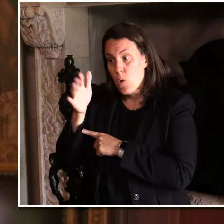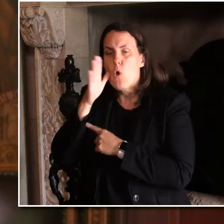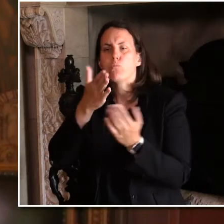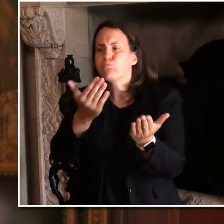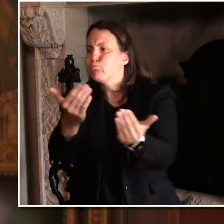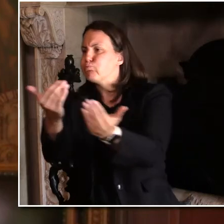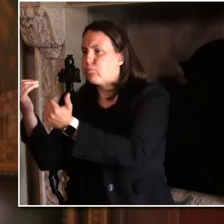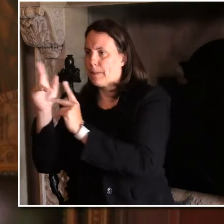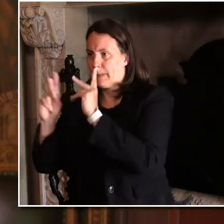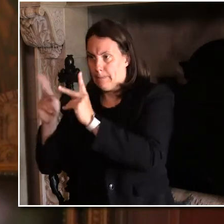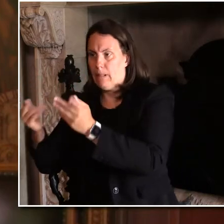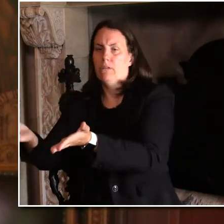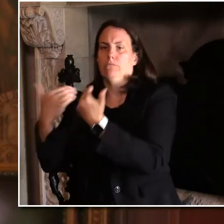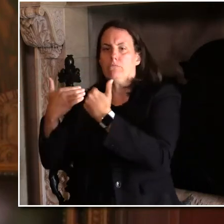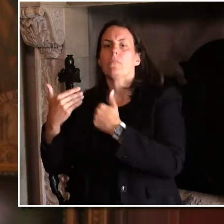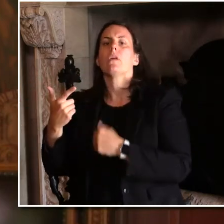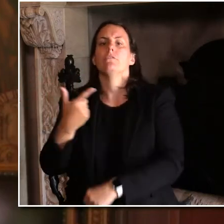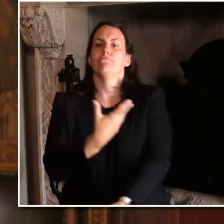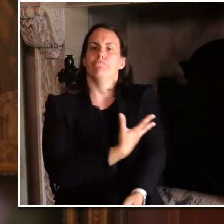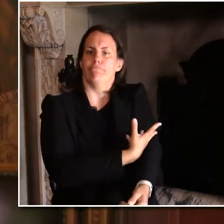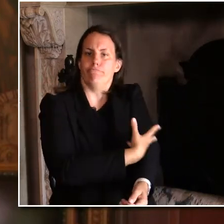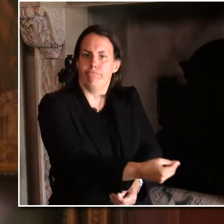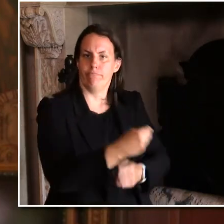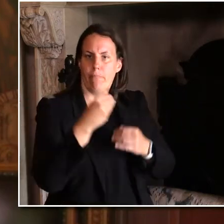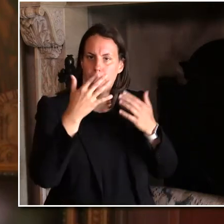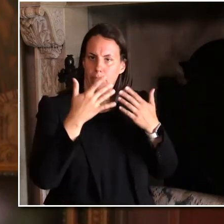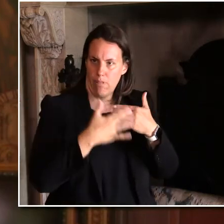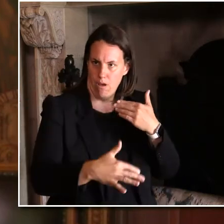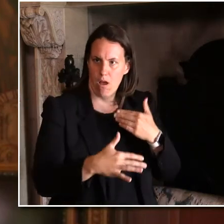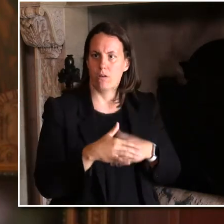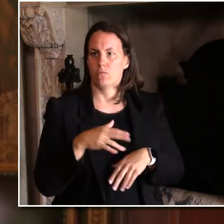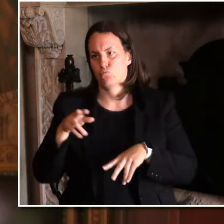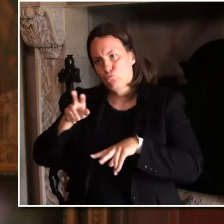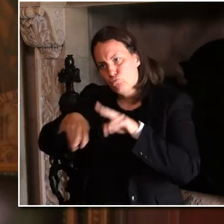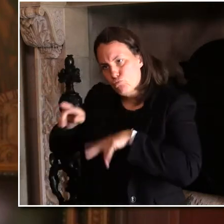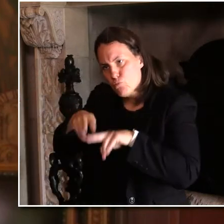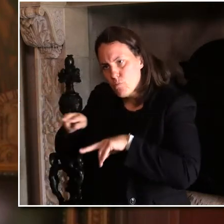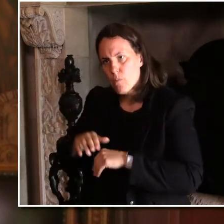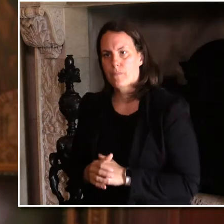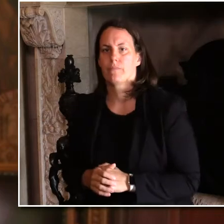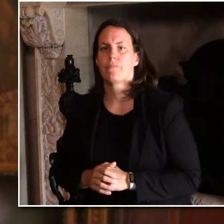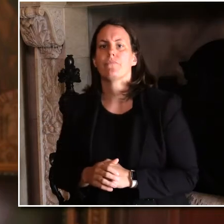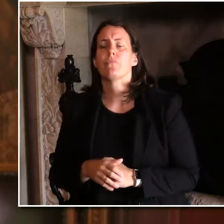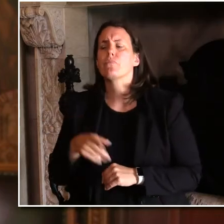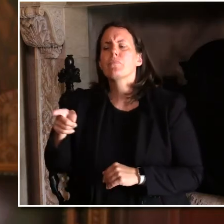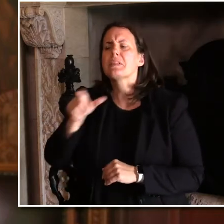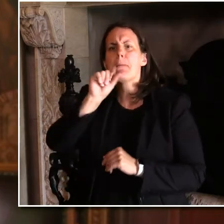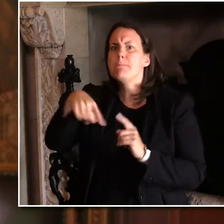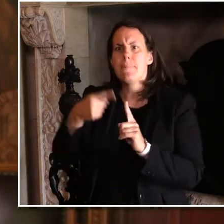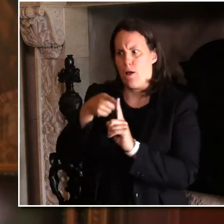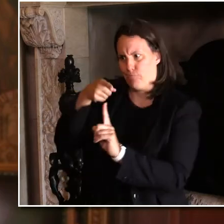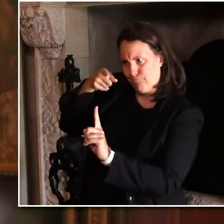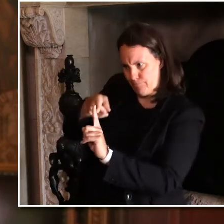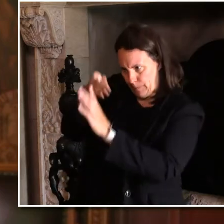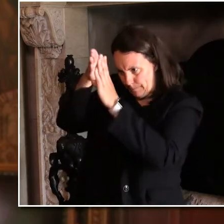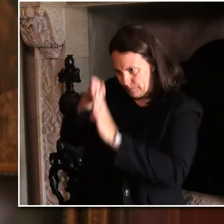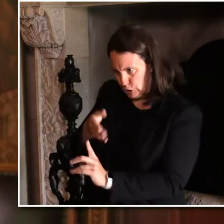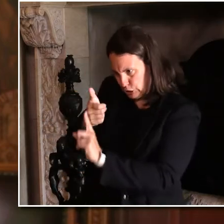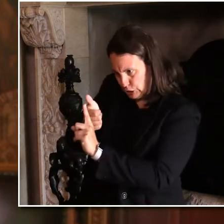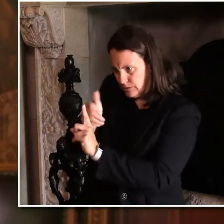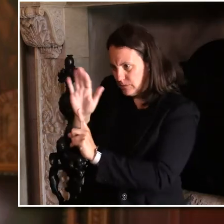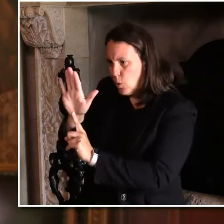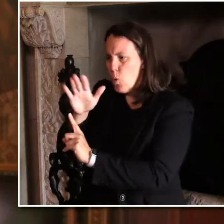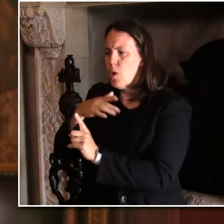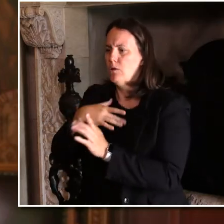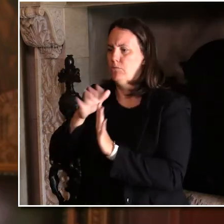anonymous way, we will analyze these specimens to know how many people have been infected cumulatively in strategic areas of the